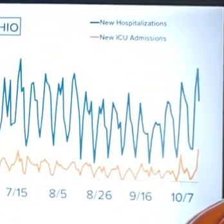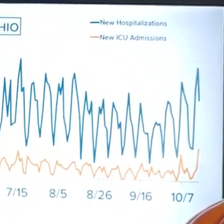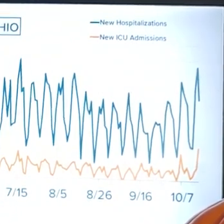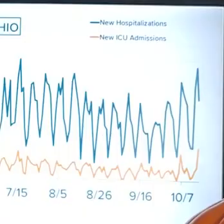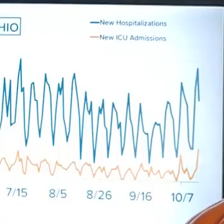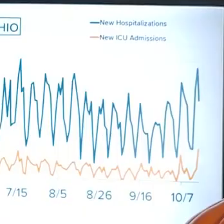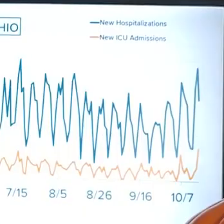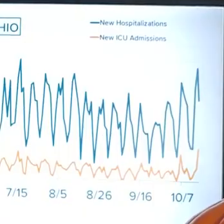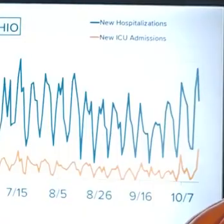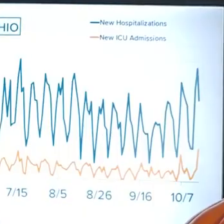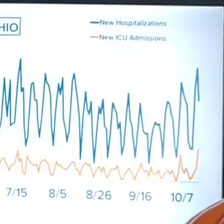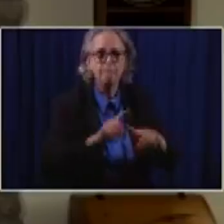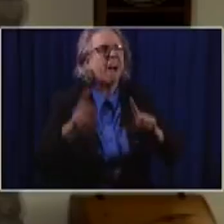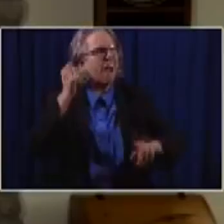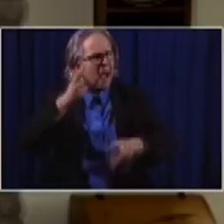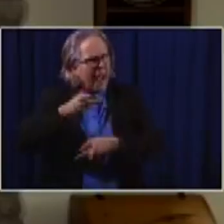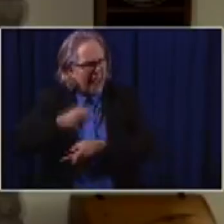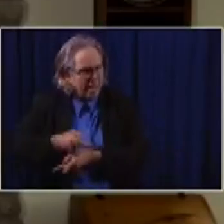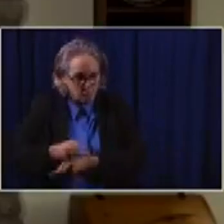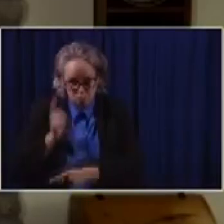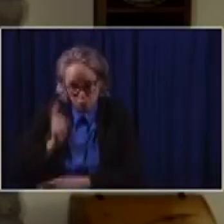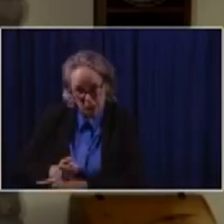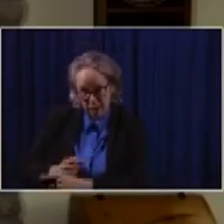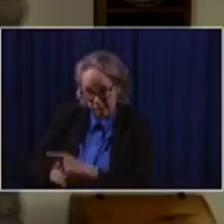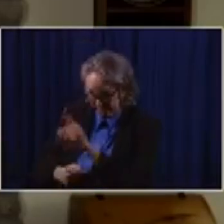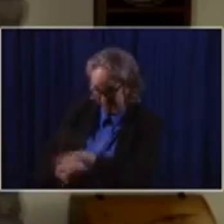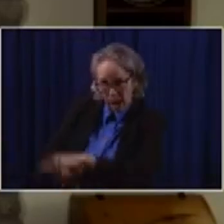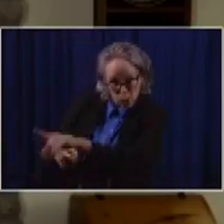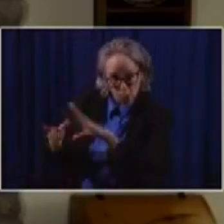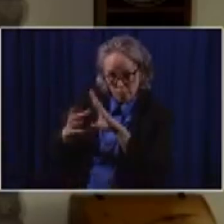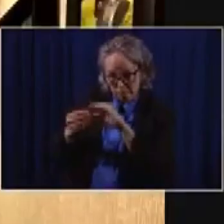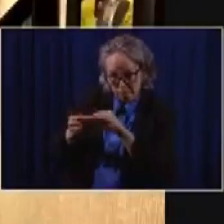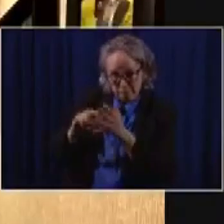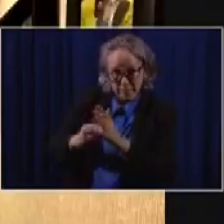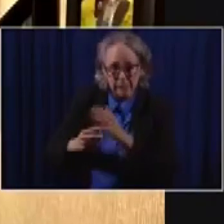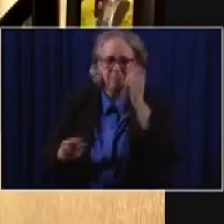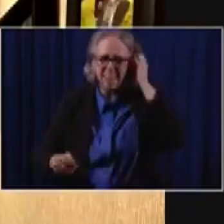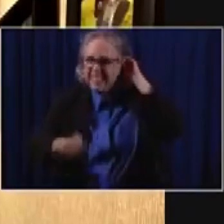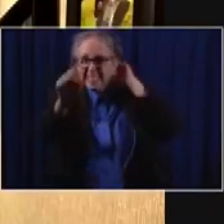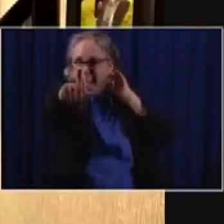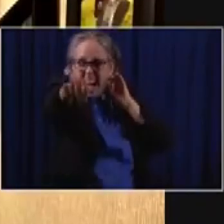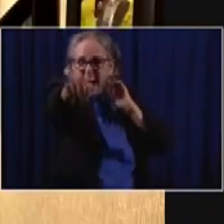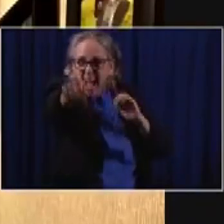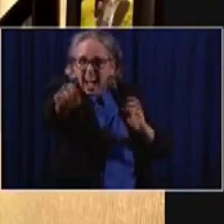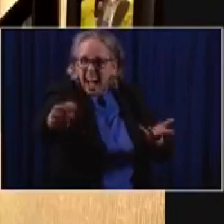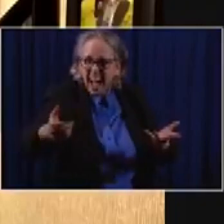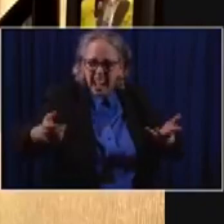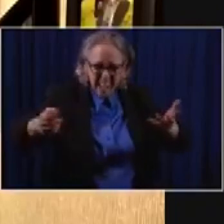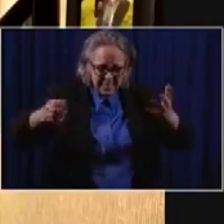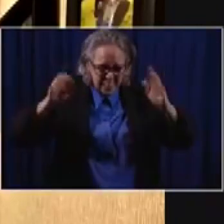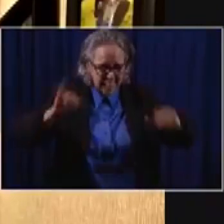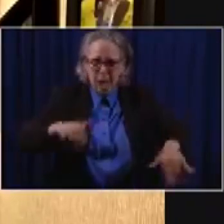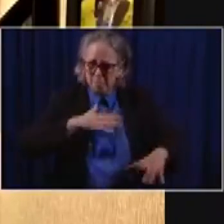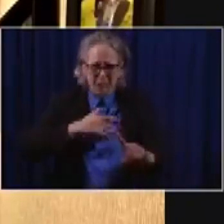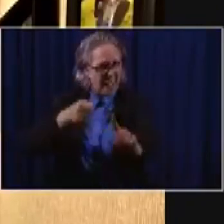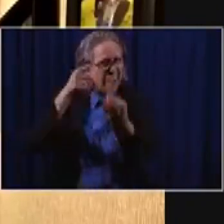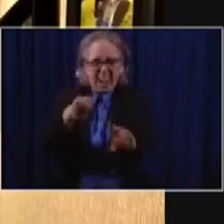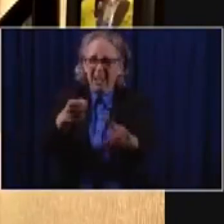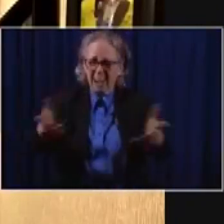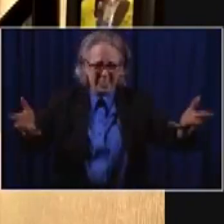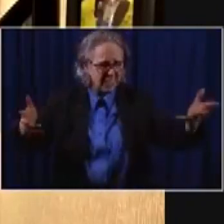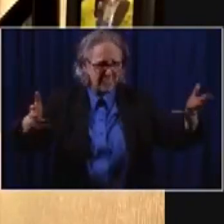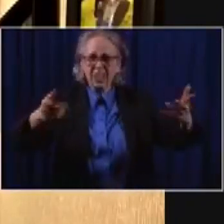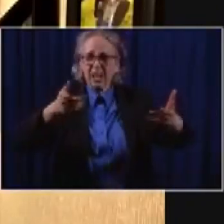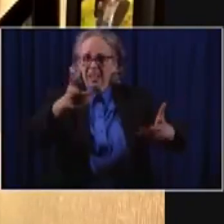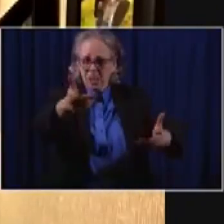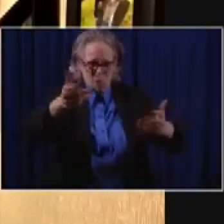in our ability to do that again. But DeWine said that now is the time to be vigilant. Health leaders explained that the spread isn't coming from